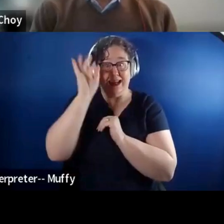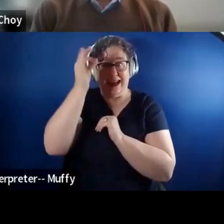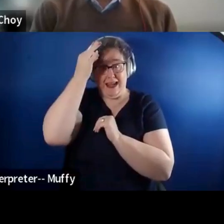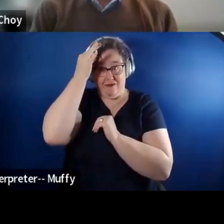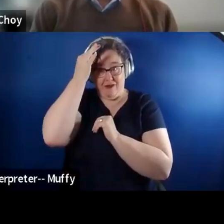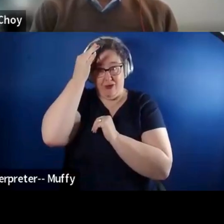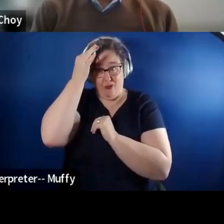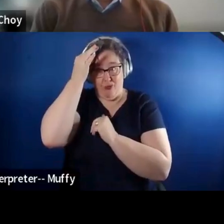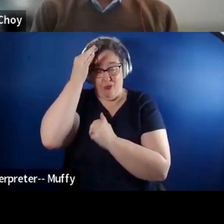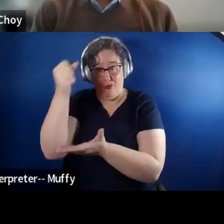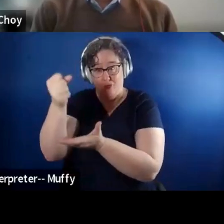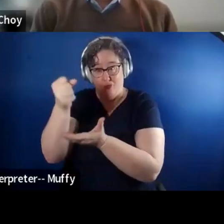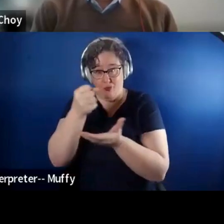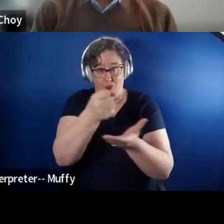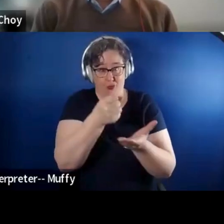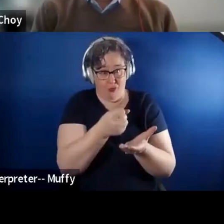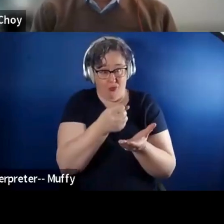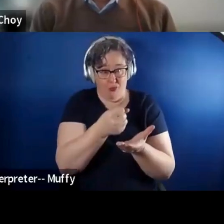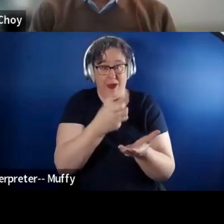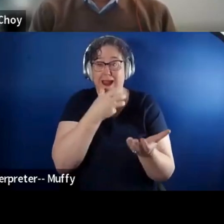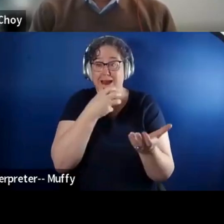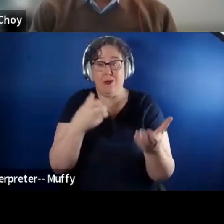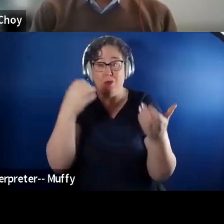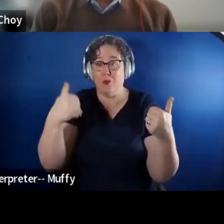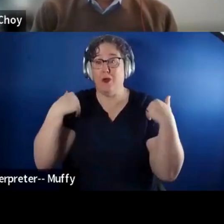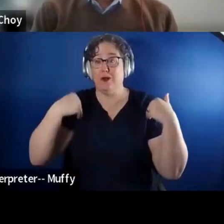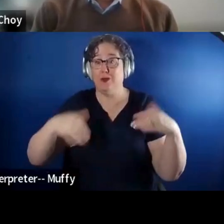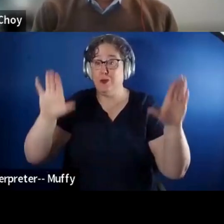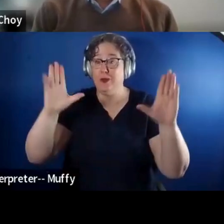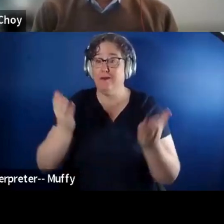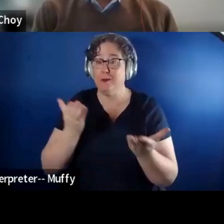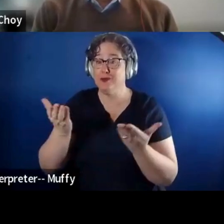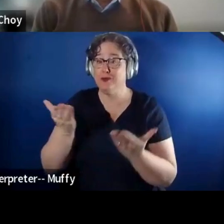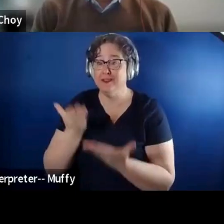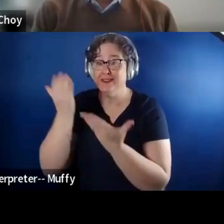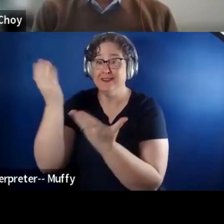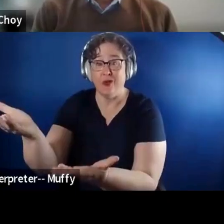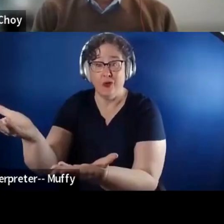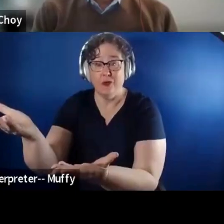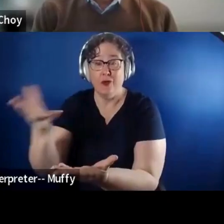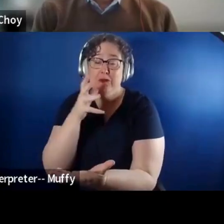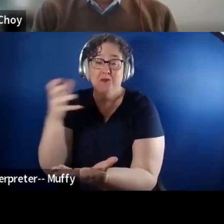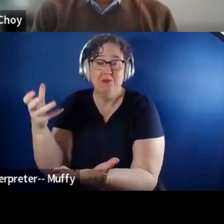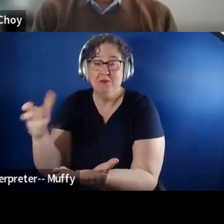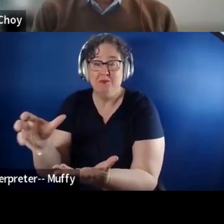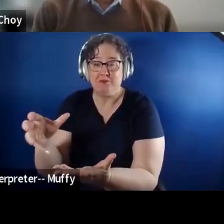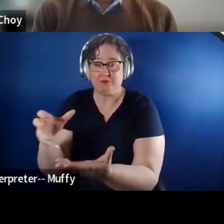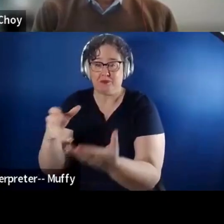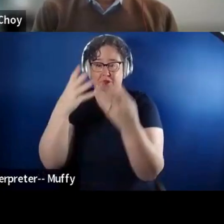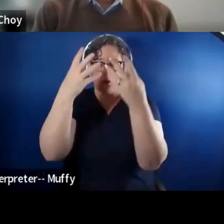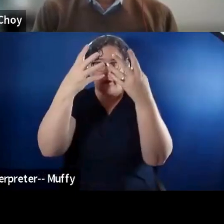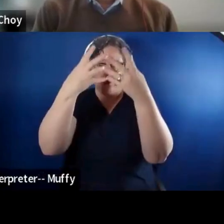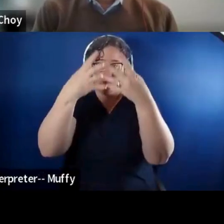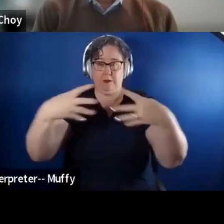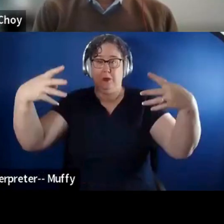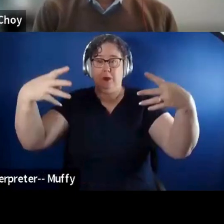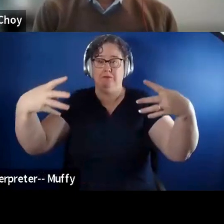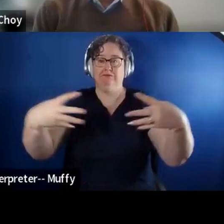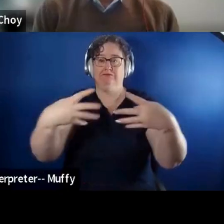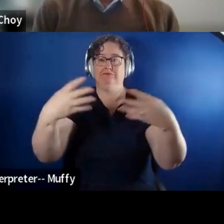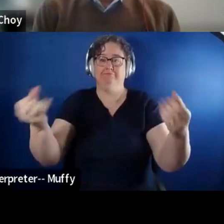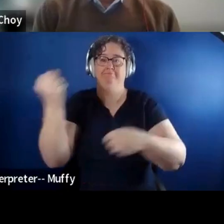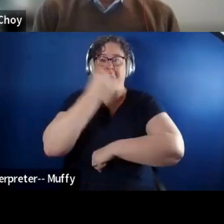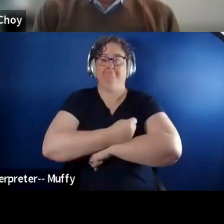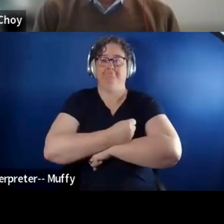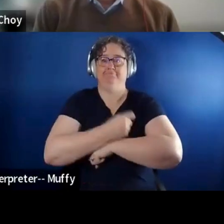level, and Yeah. you don't want to give up the services that you offer. You don't want to have to, close the curtains and keep the curtains closed. You